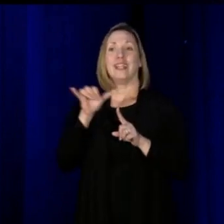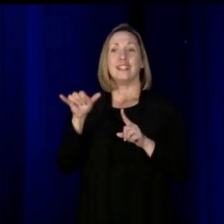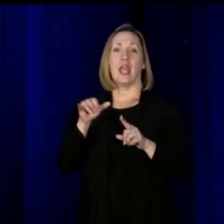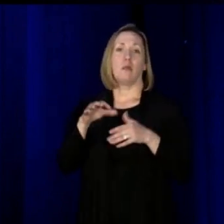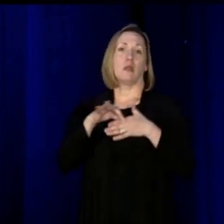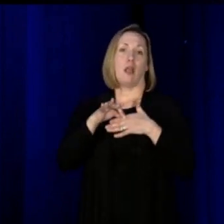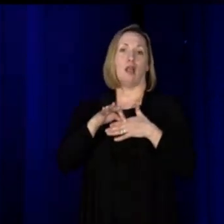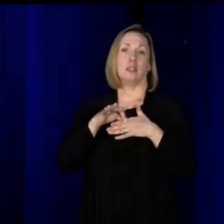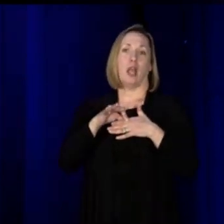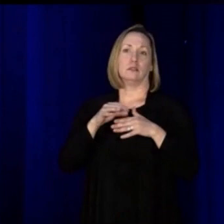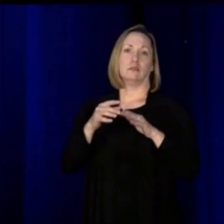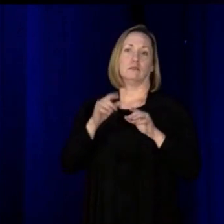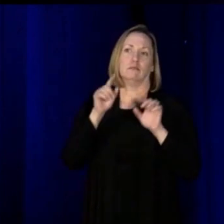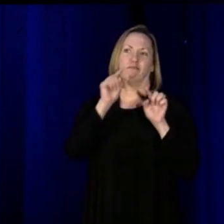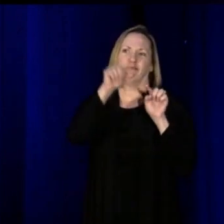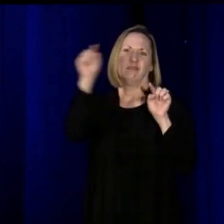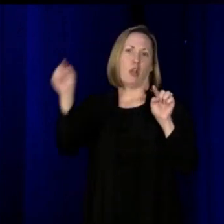the world.